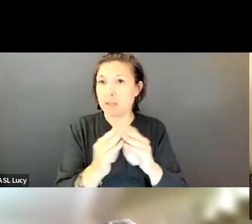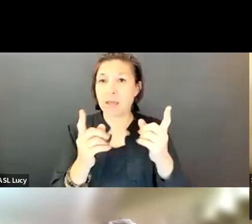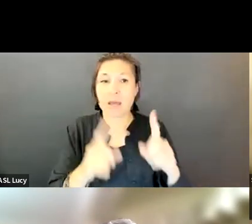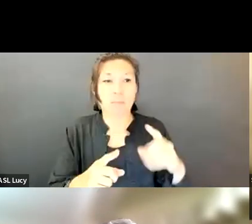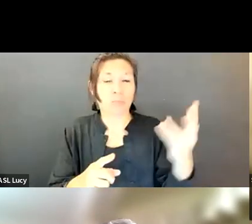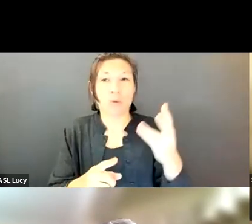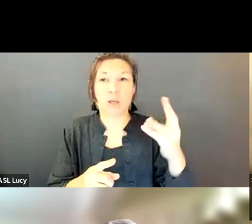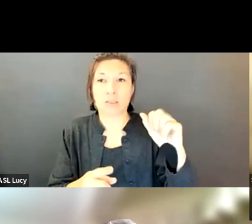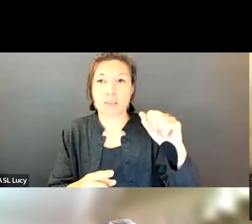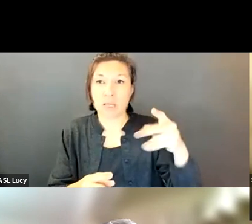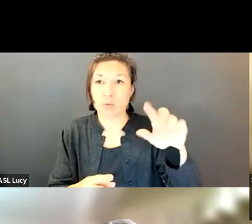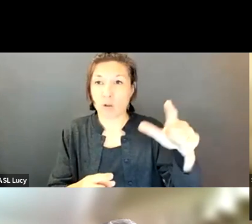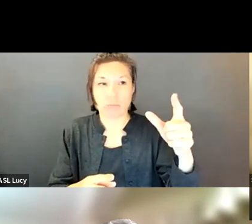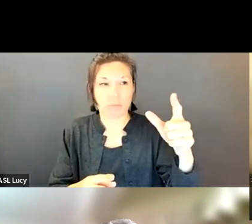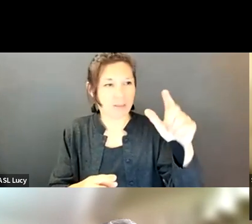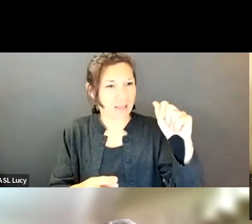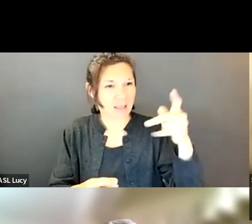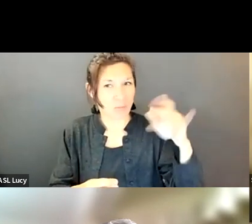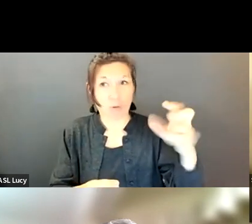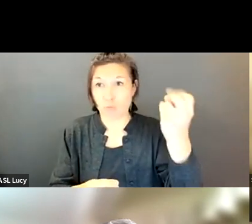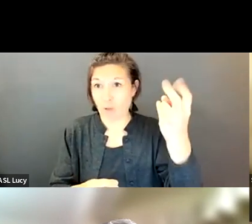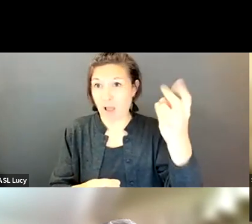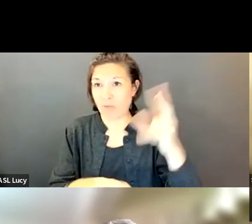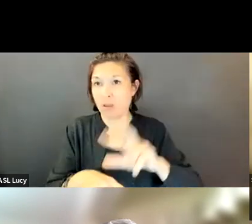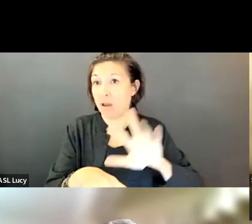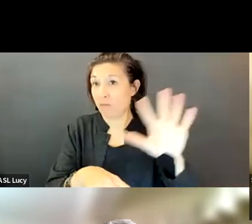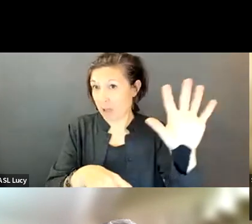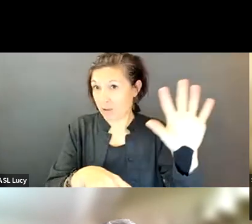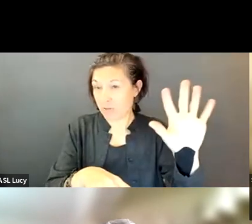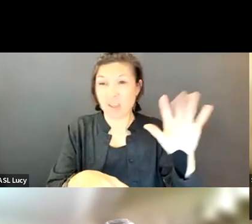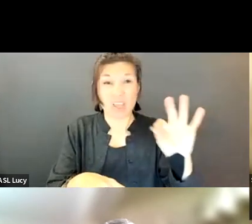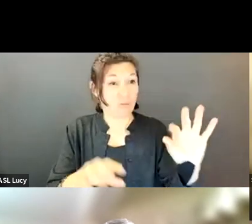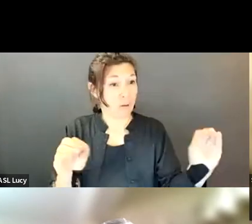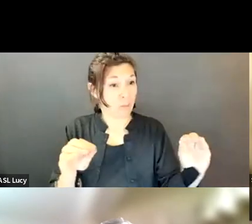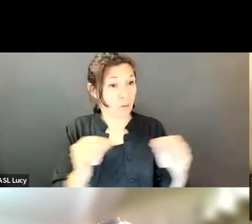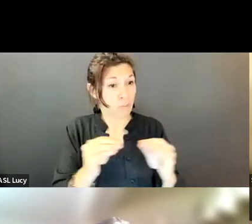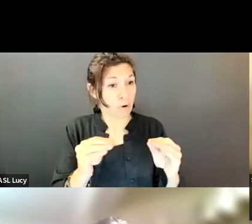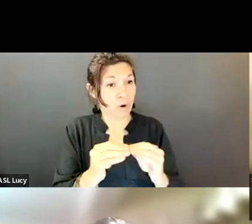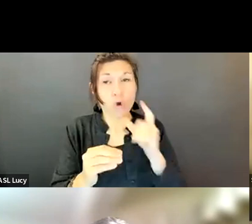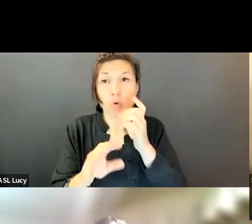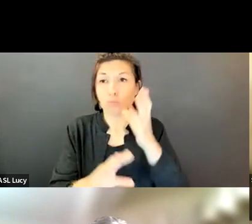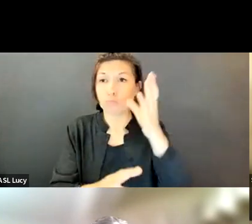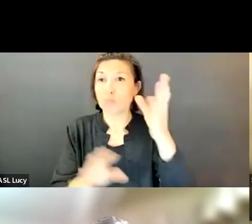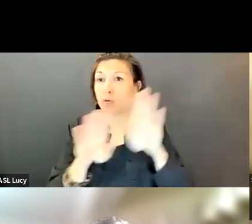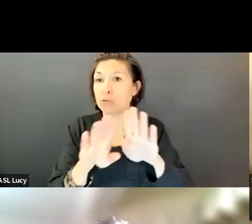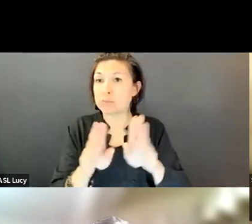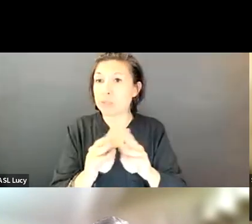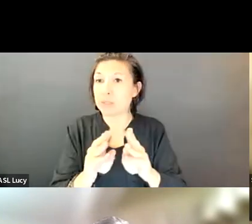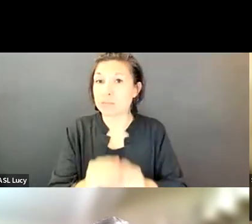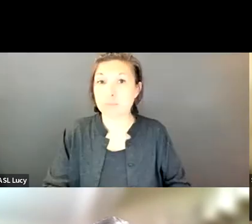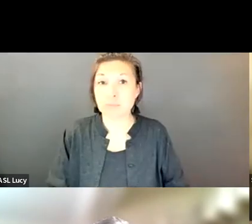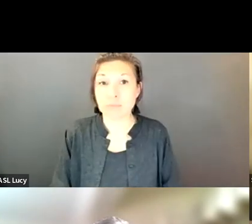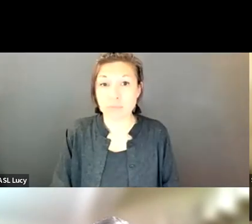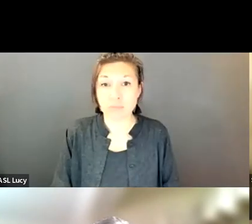Wednesday April 12th at 5 PM if there's nothing further I'll entertain a motion to adjourn the meeting